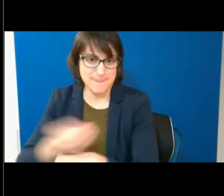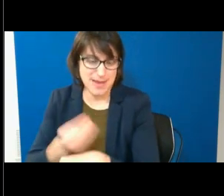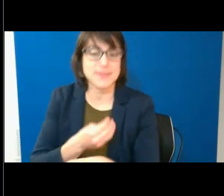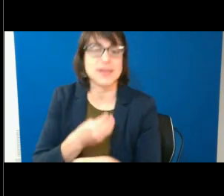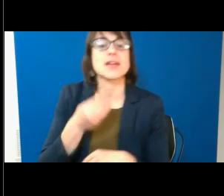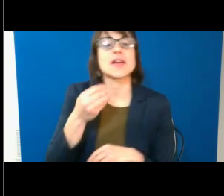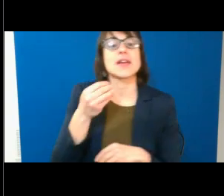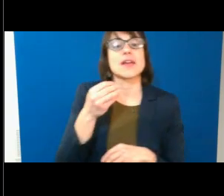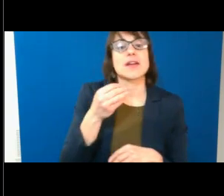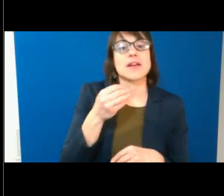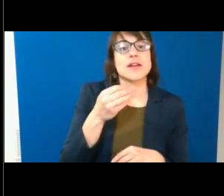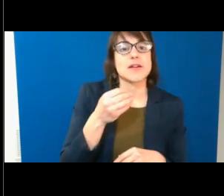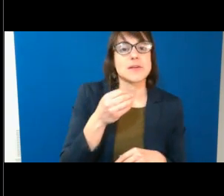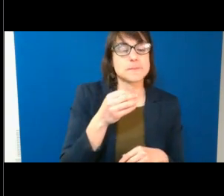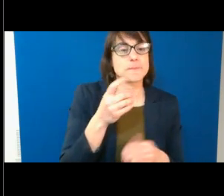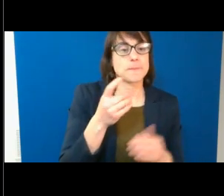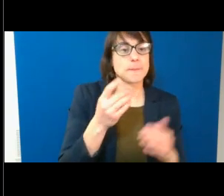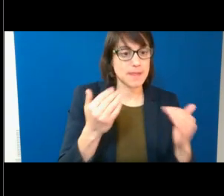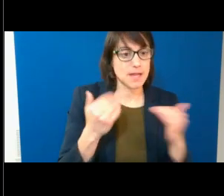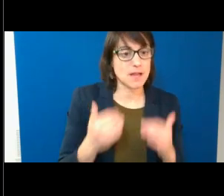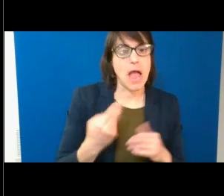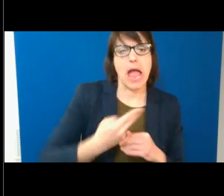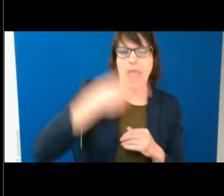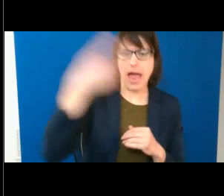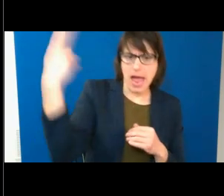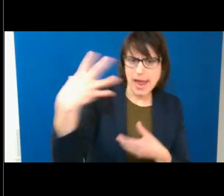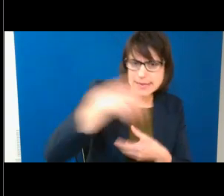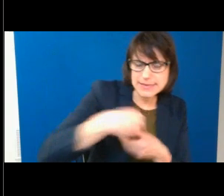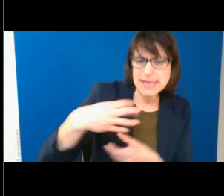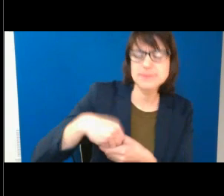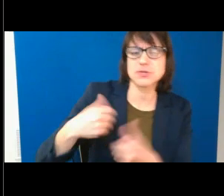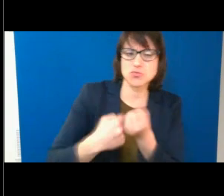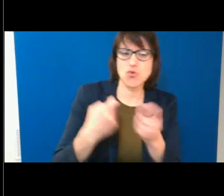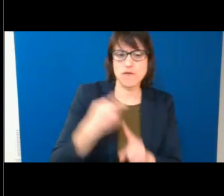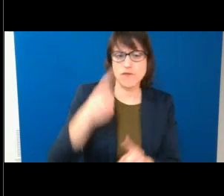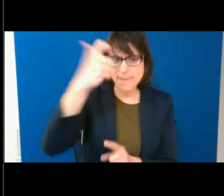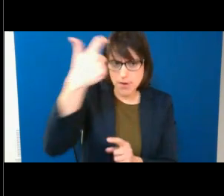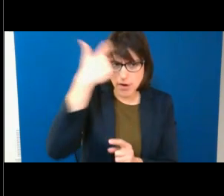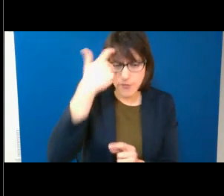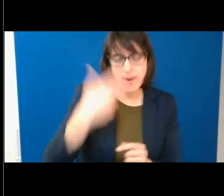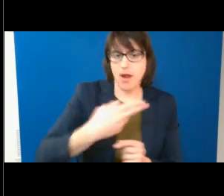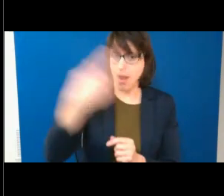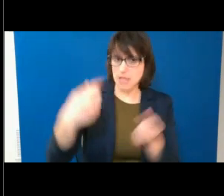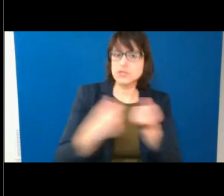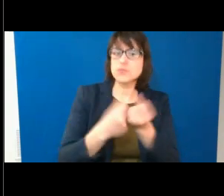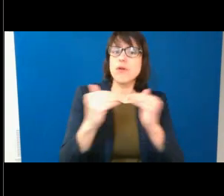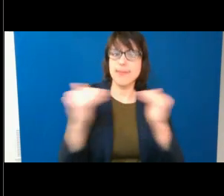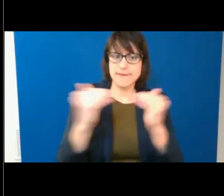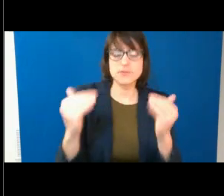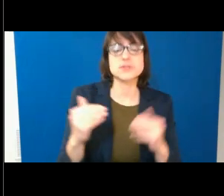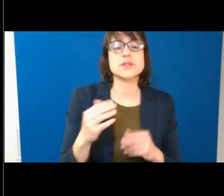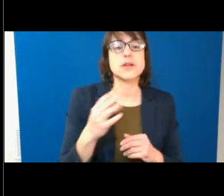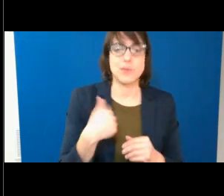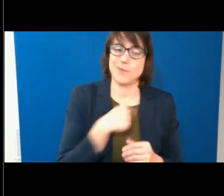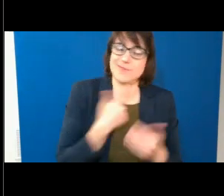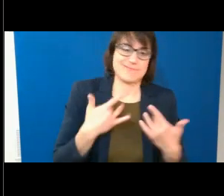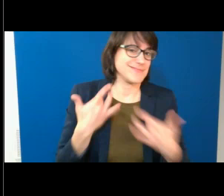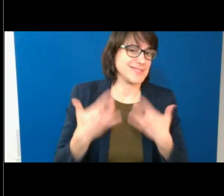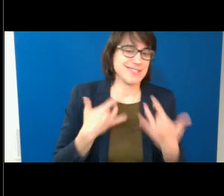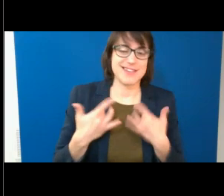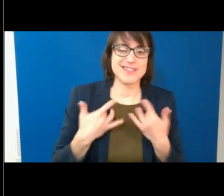high engagement and support from government, high support levels, and yeah, we're very excited to get this